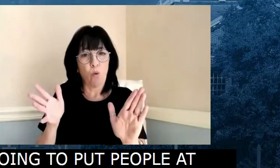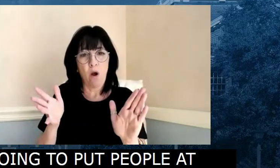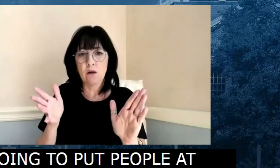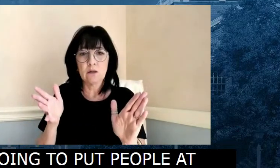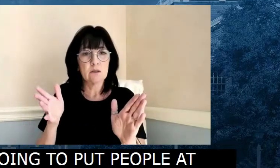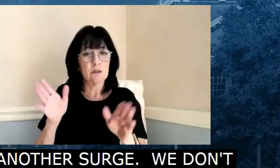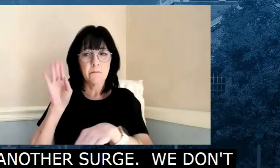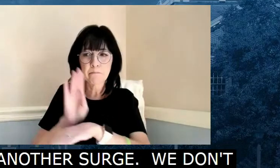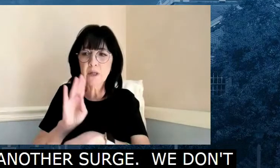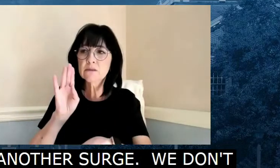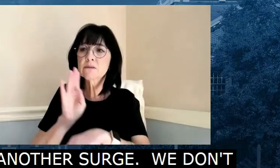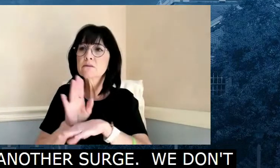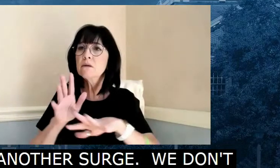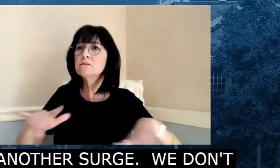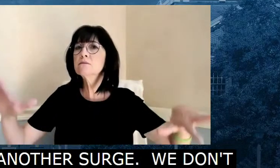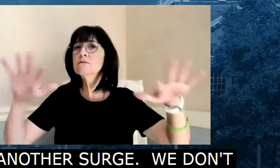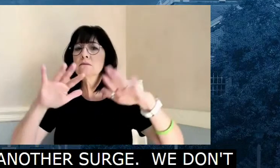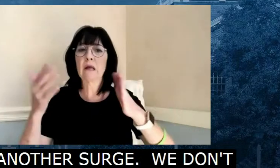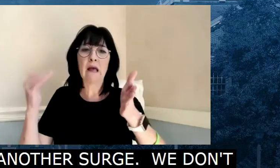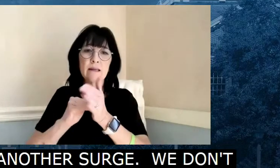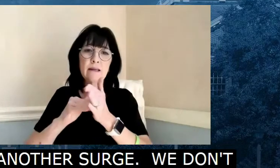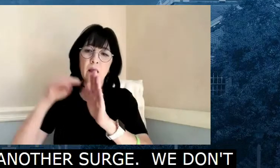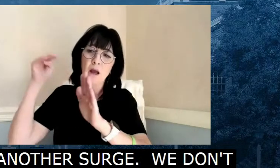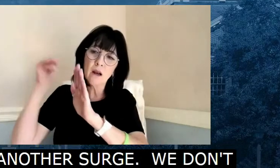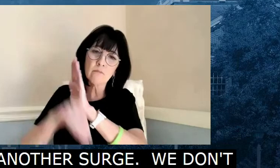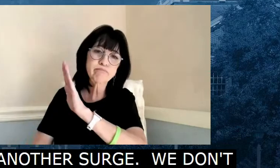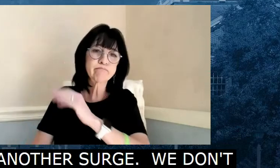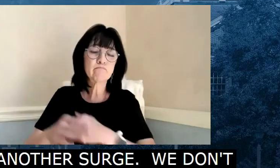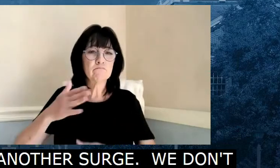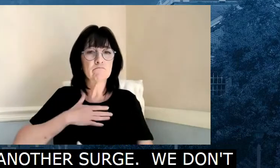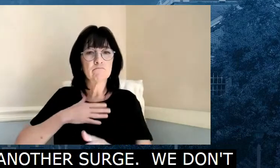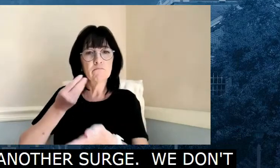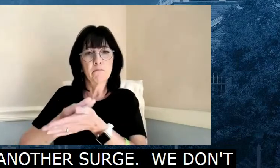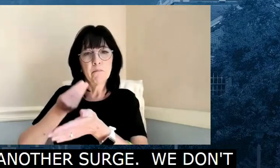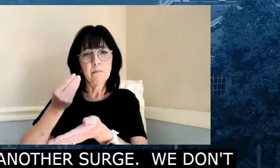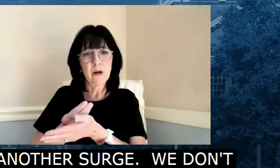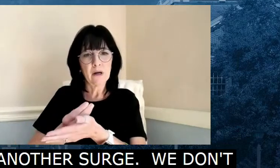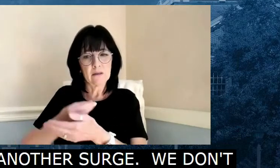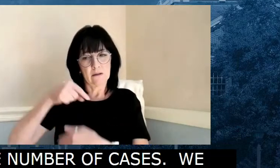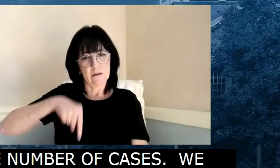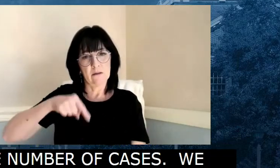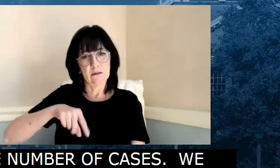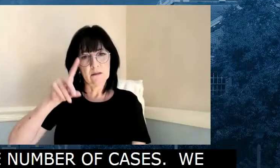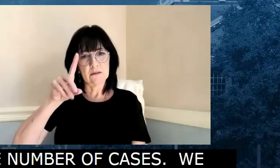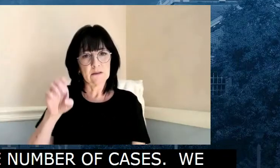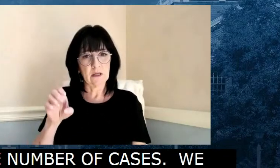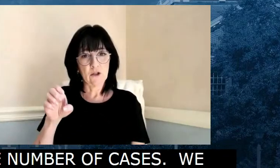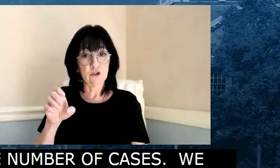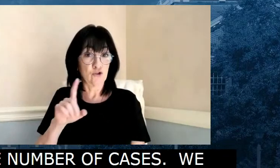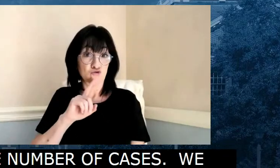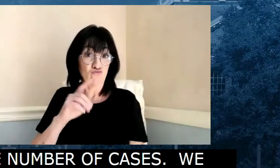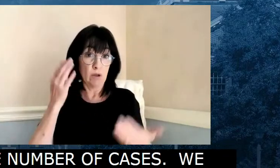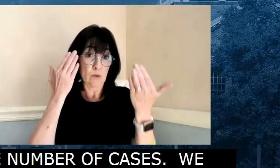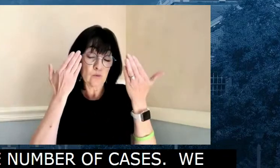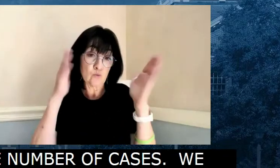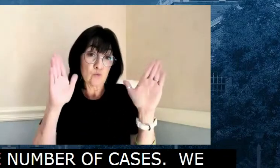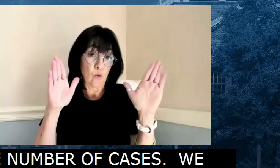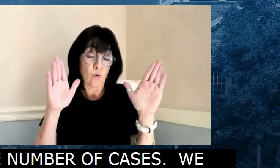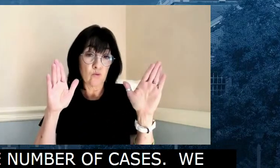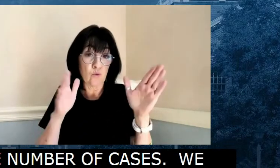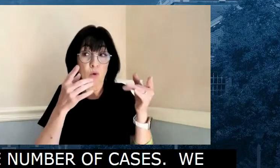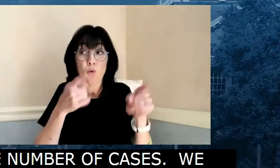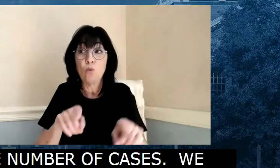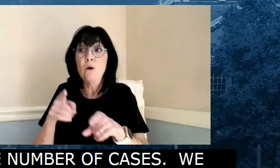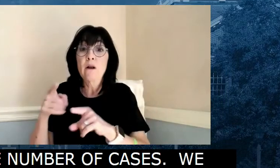increase in the number of cases. We actually don't know what's likely to happen there with 50% of people vaccinated,